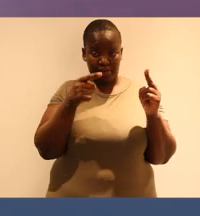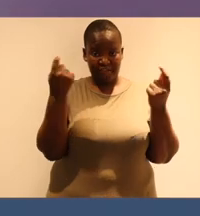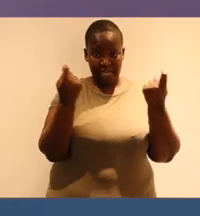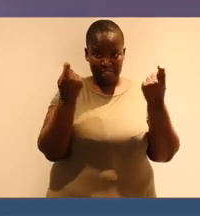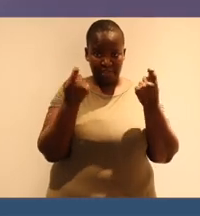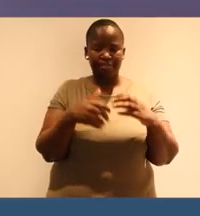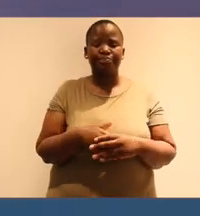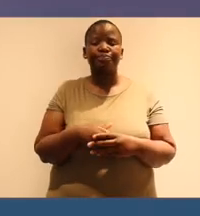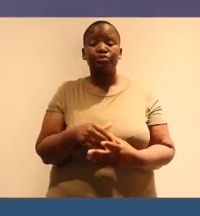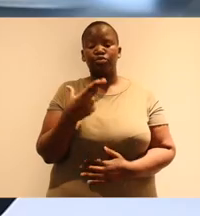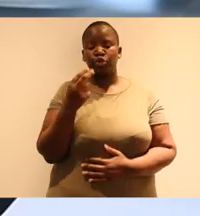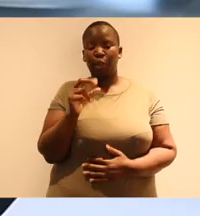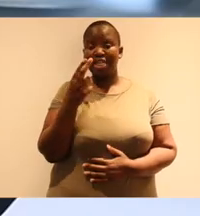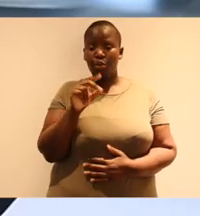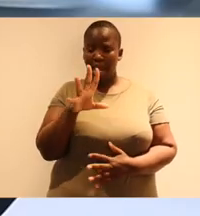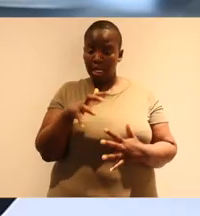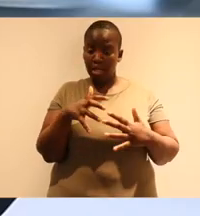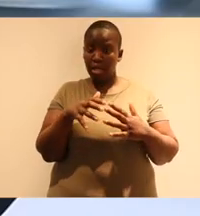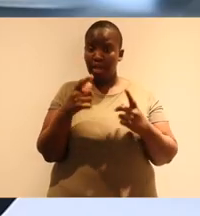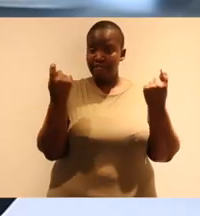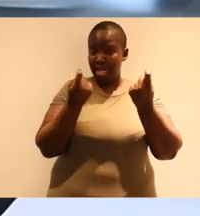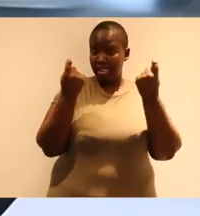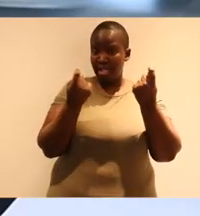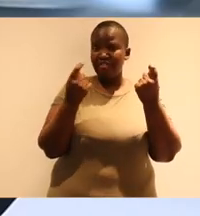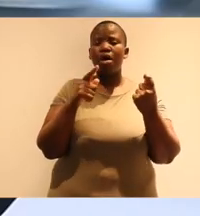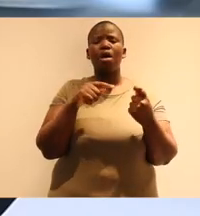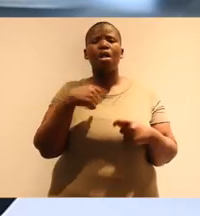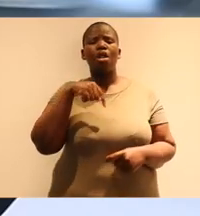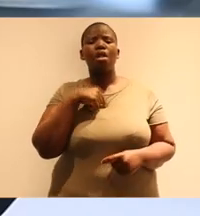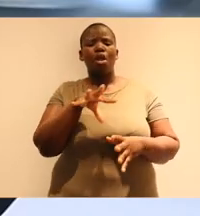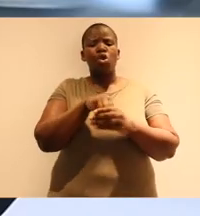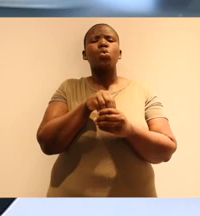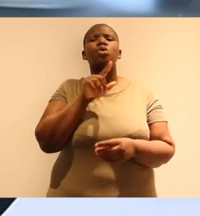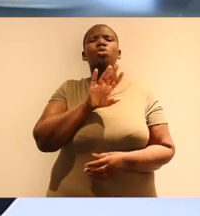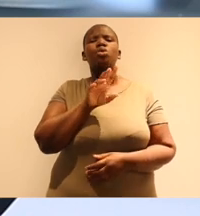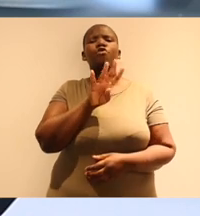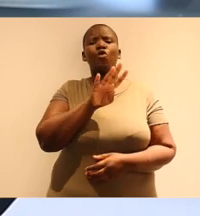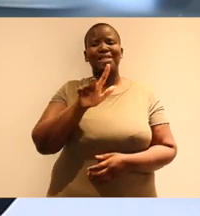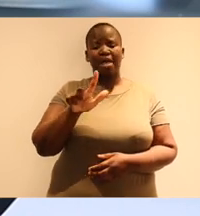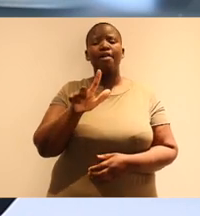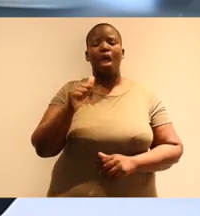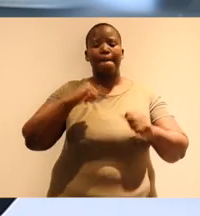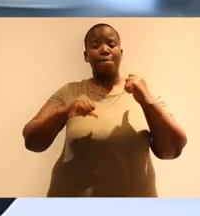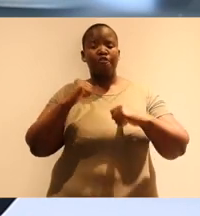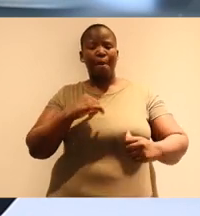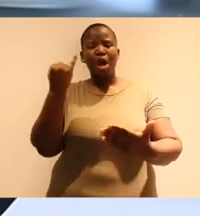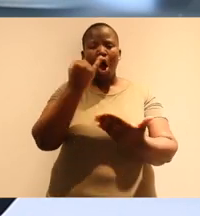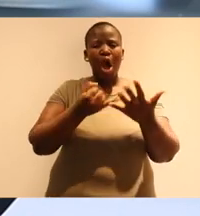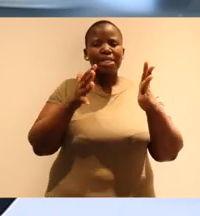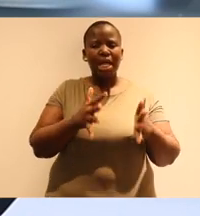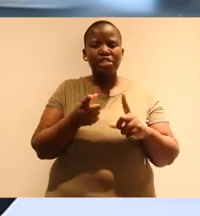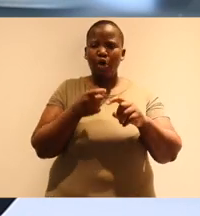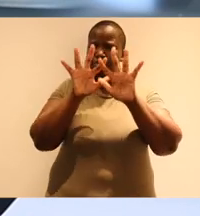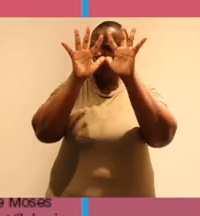2020 edition of Artsability Festival will include 47 performances by artists from all over the world who